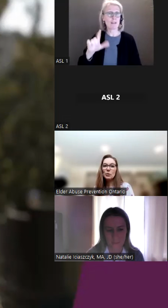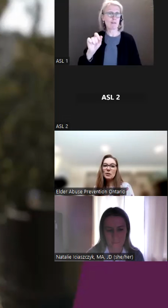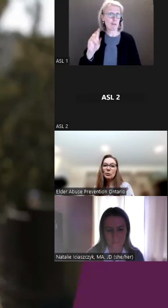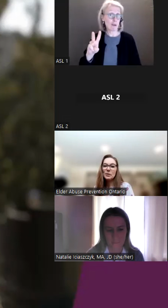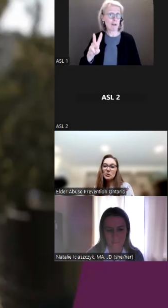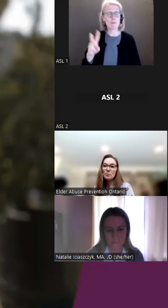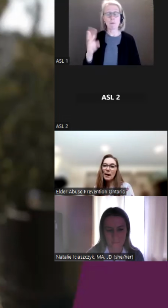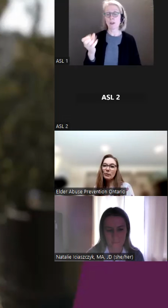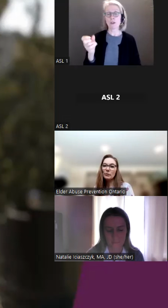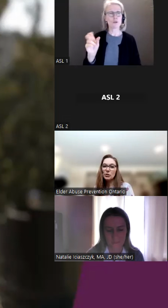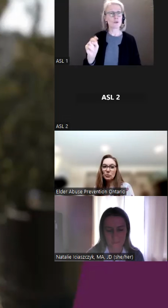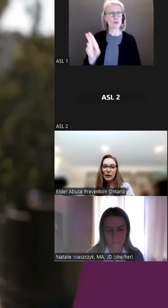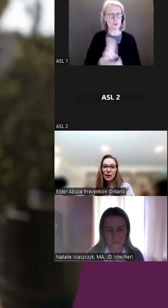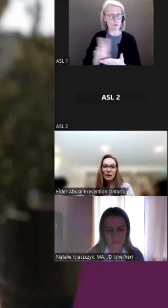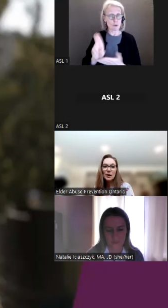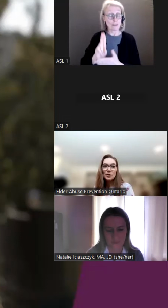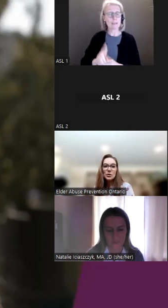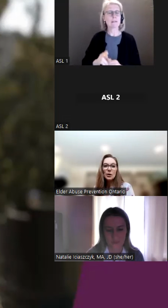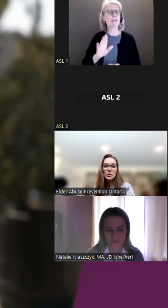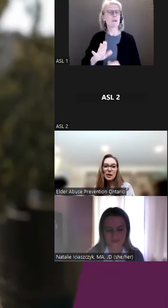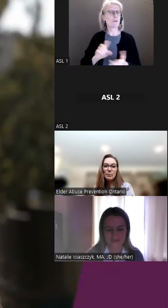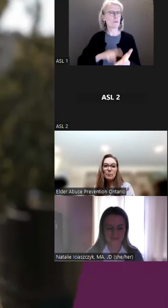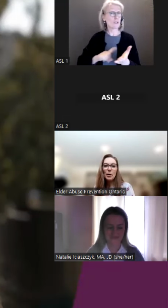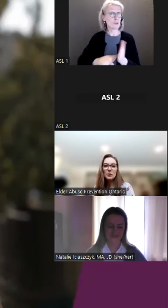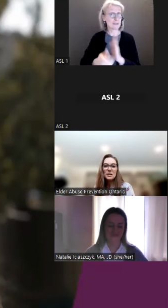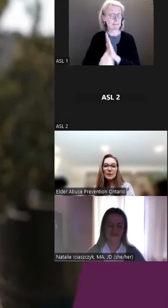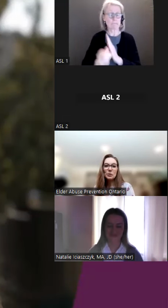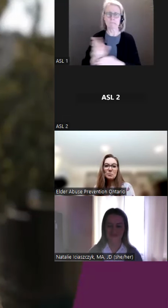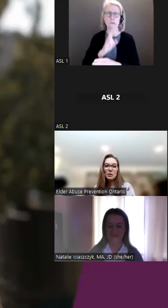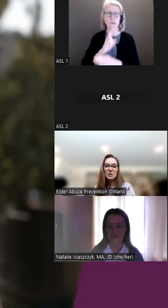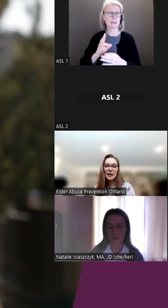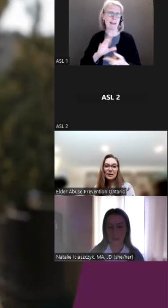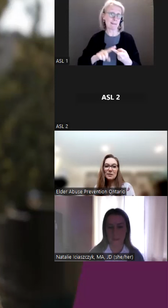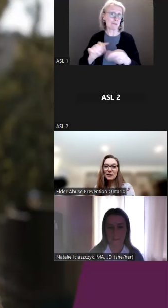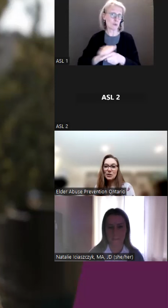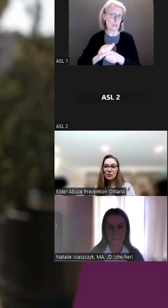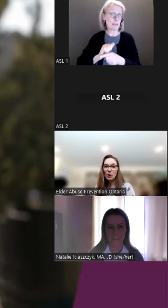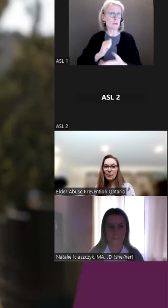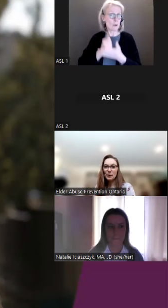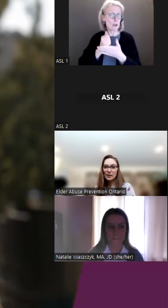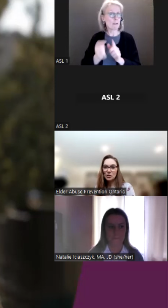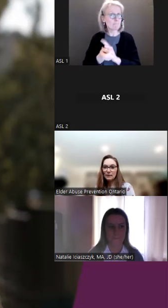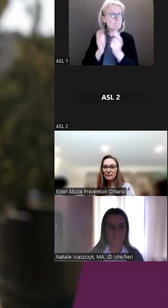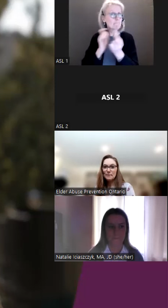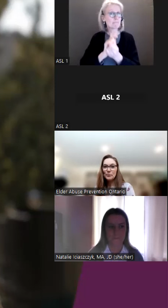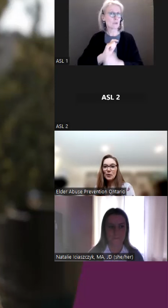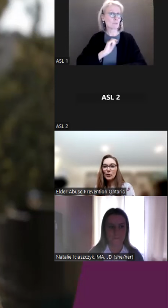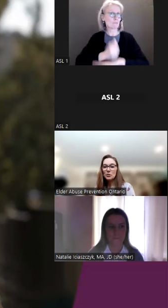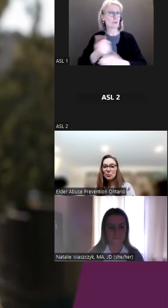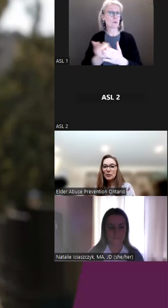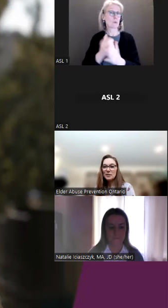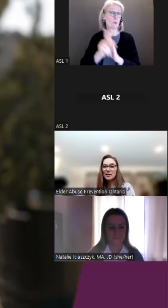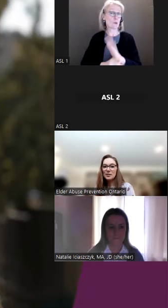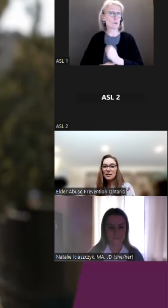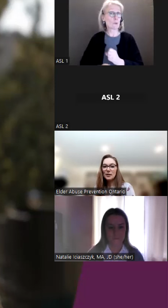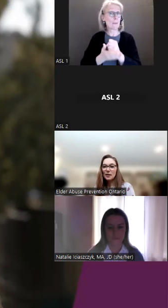passionate about using her research background and training to help shape policy in response to Canada's aging population. We are